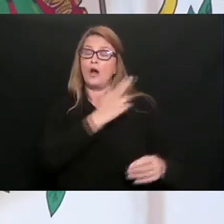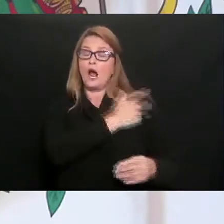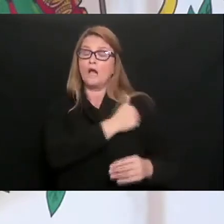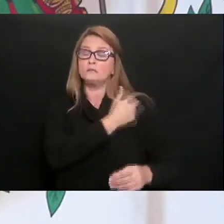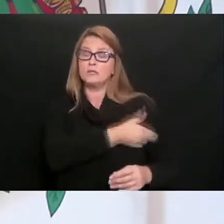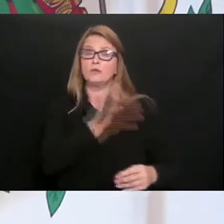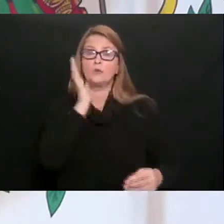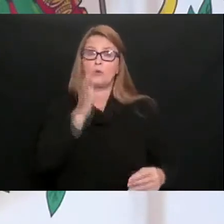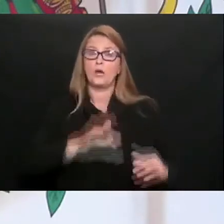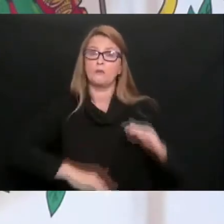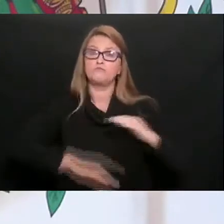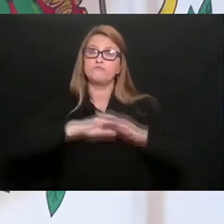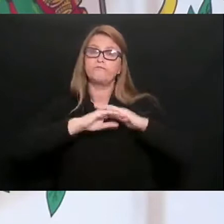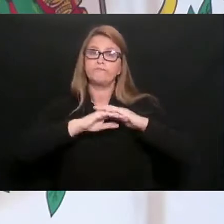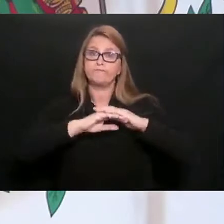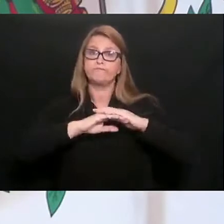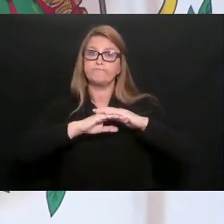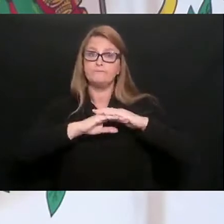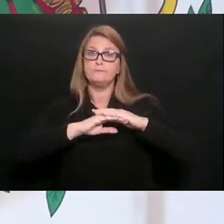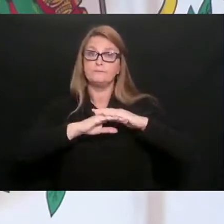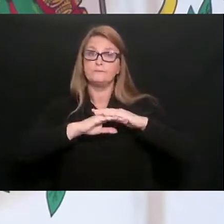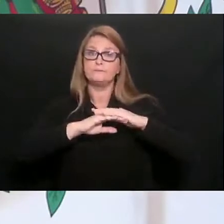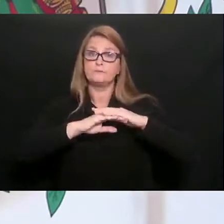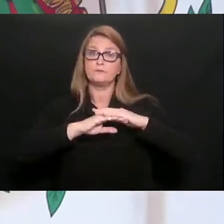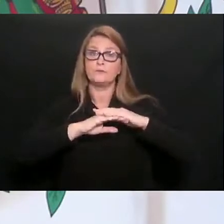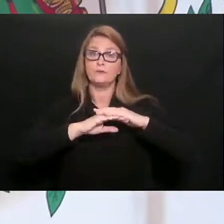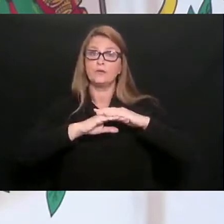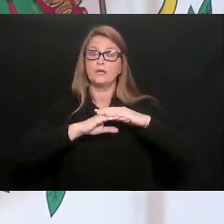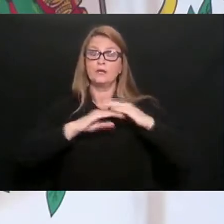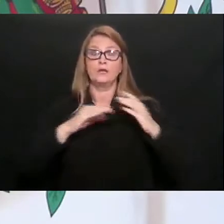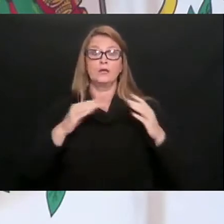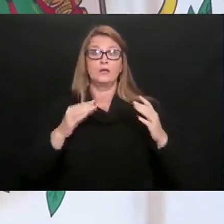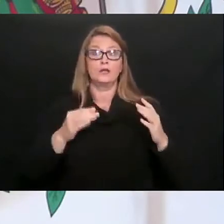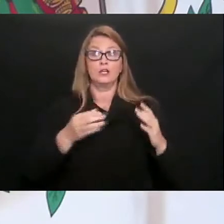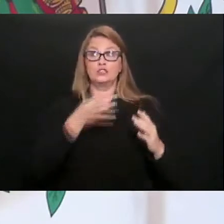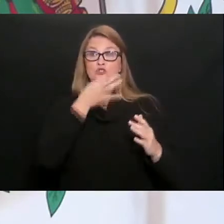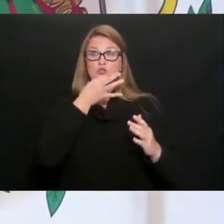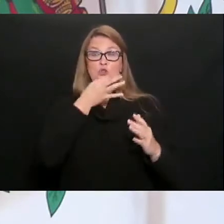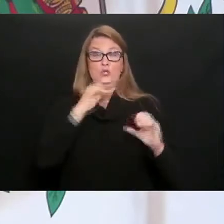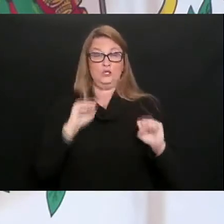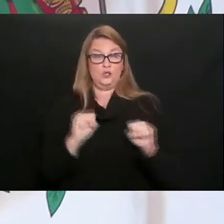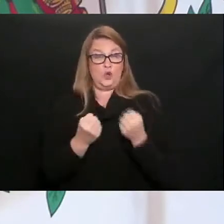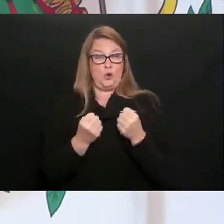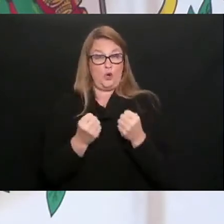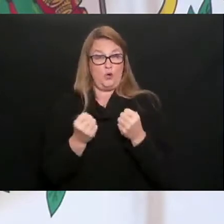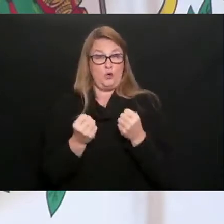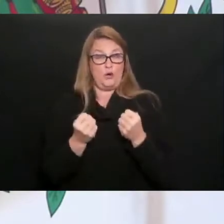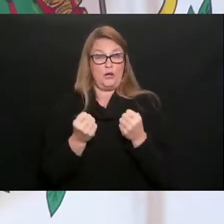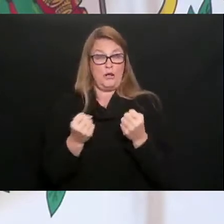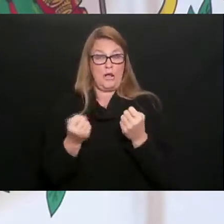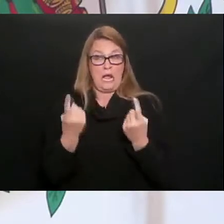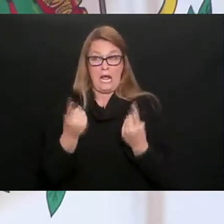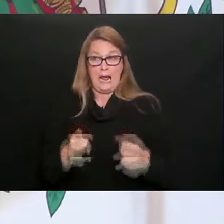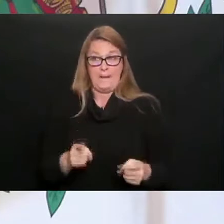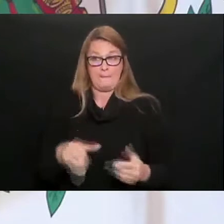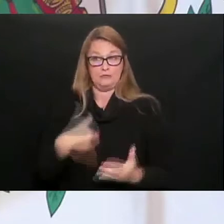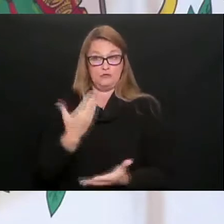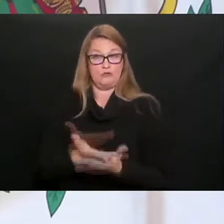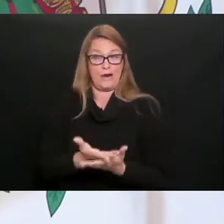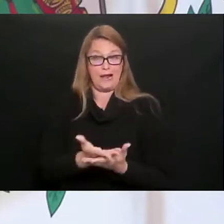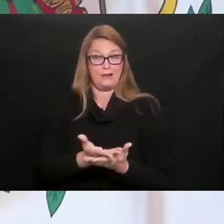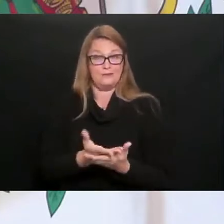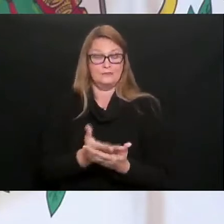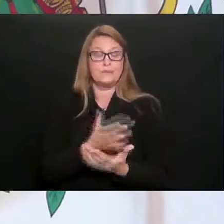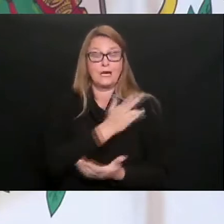overloaded. We're going to end up, as soon as the cold weather gets here, with flu cases that are in our hospitals, there's